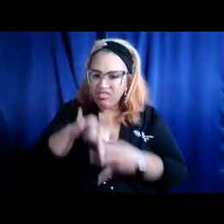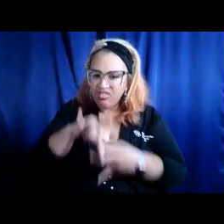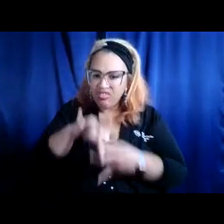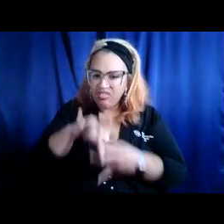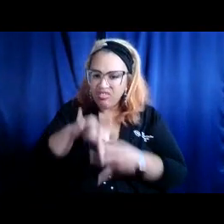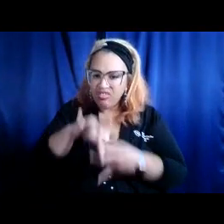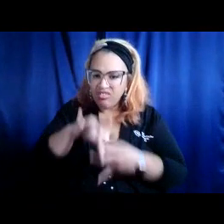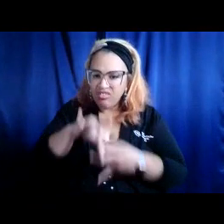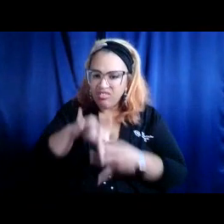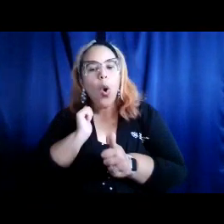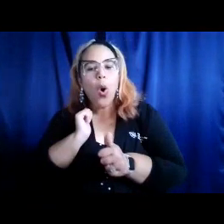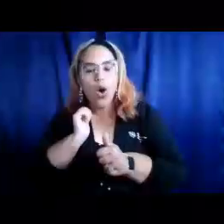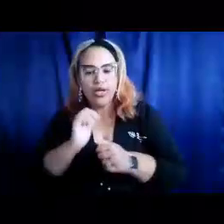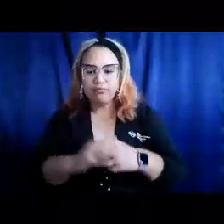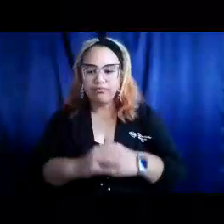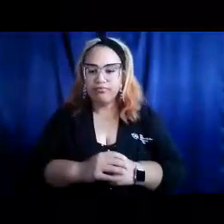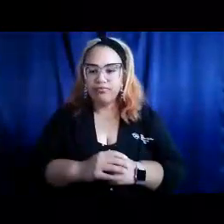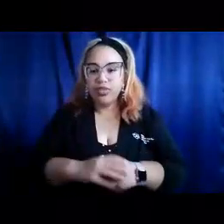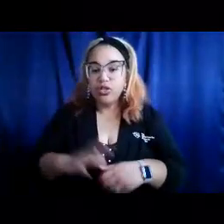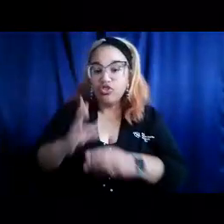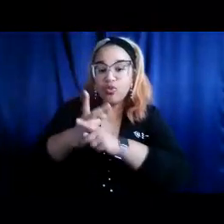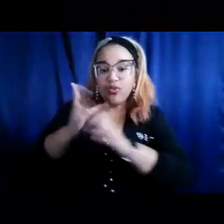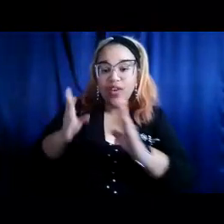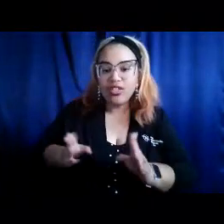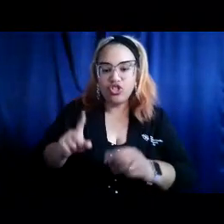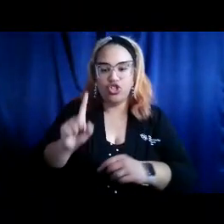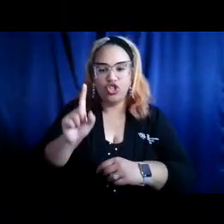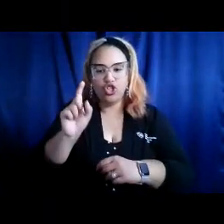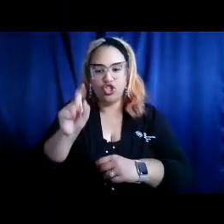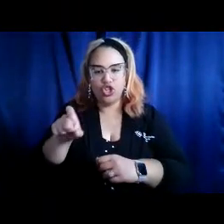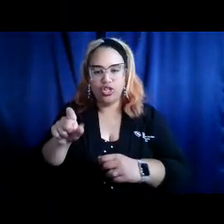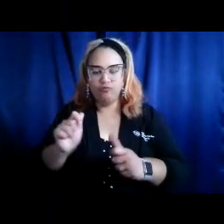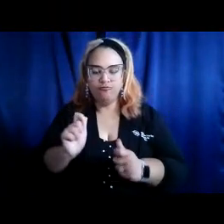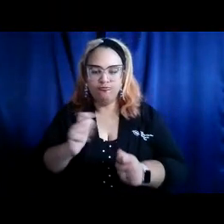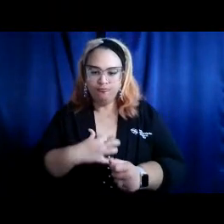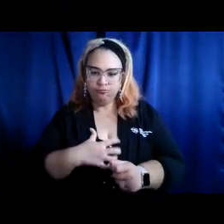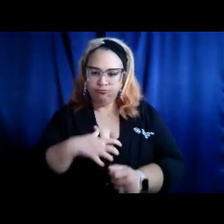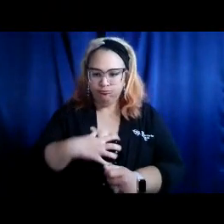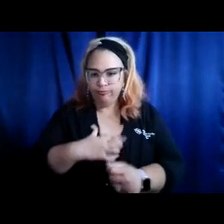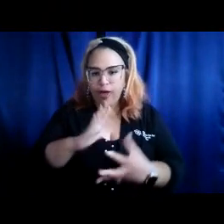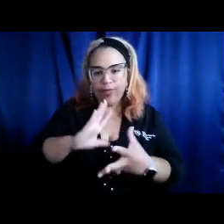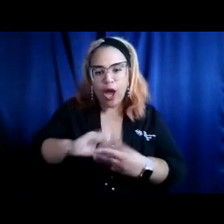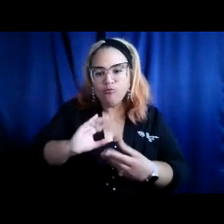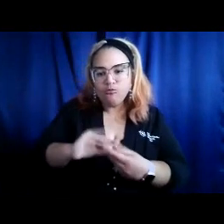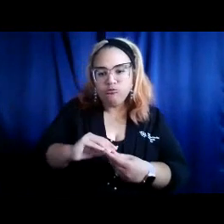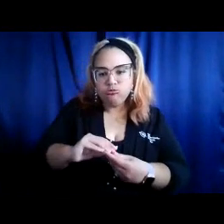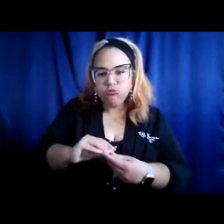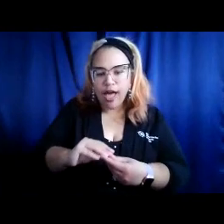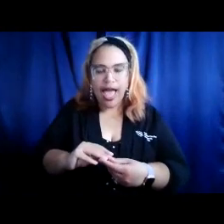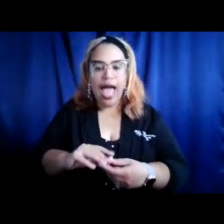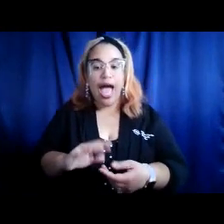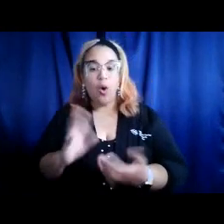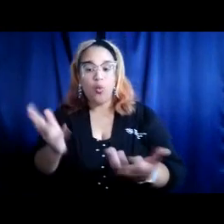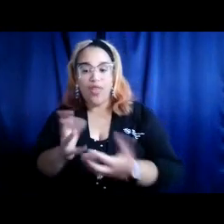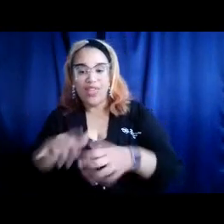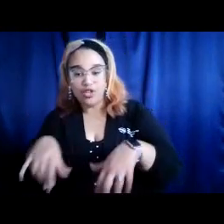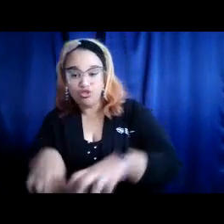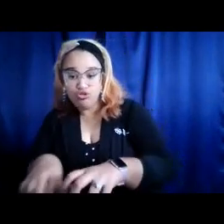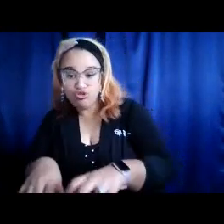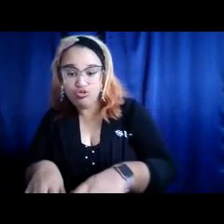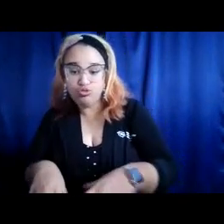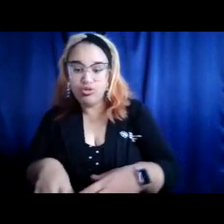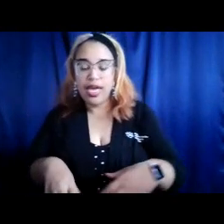use American Sign Language. These small habits can make a big difference in ensuring everyone can follow the conversation and feel